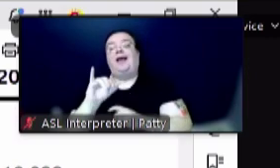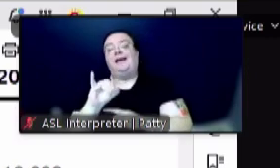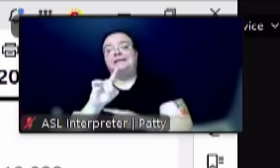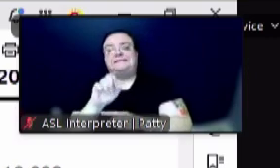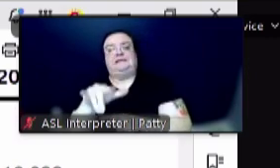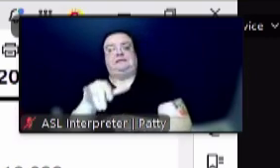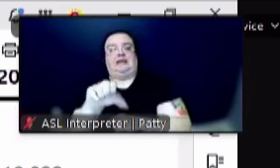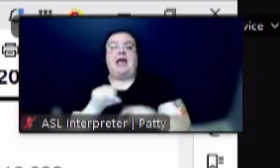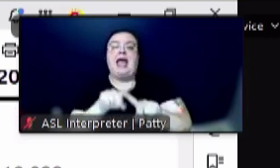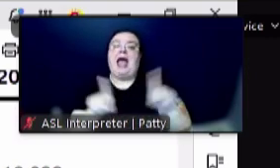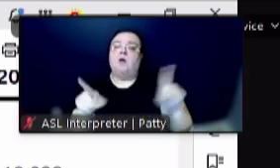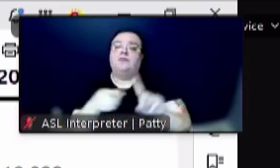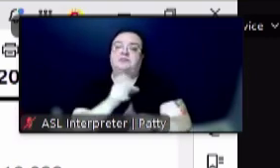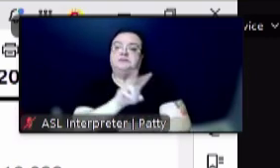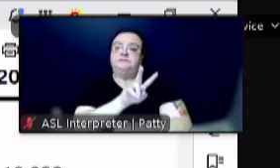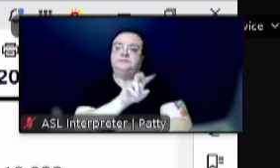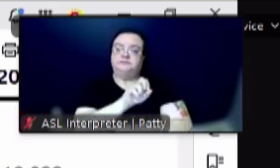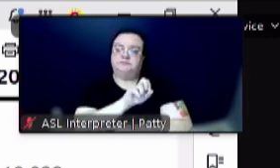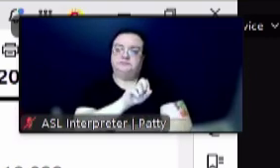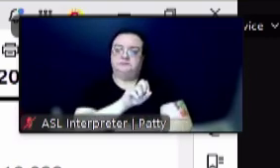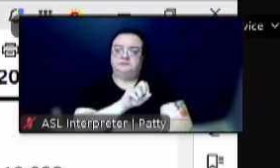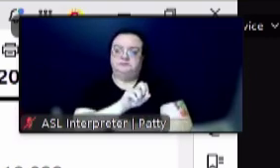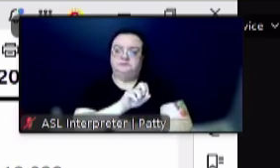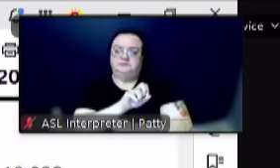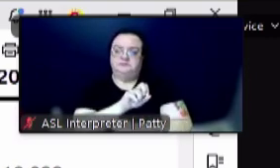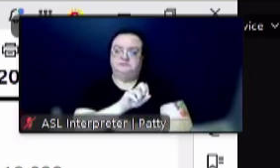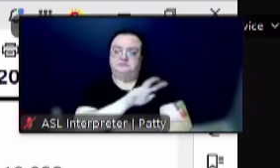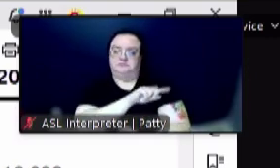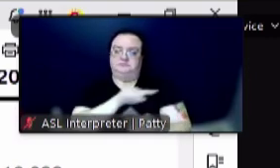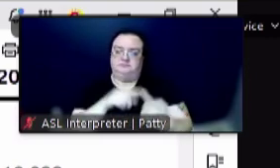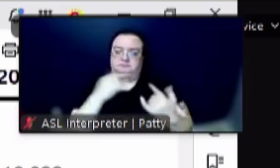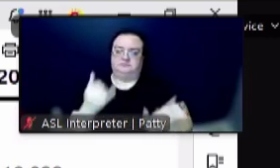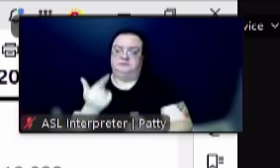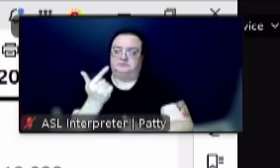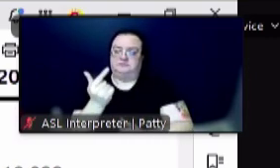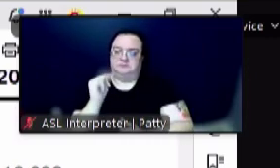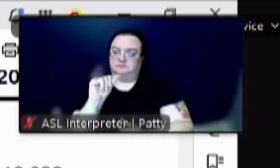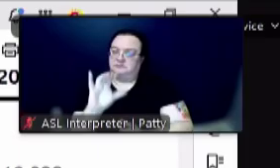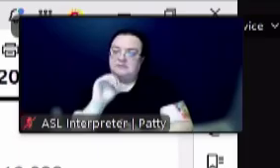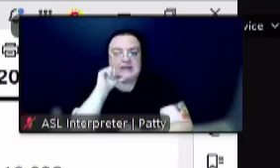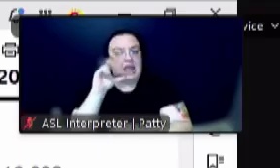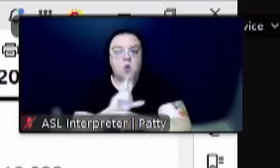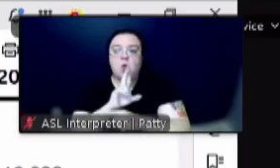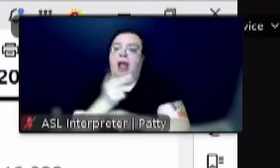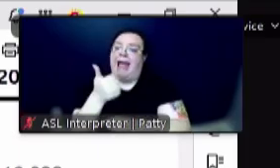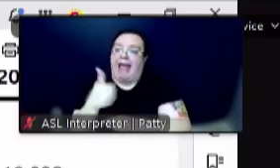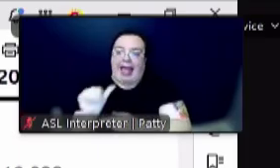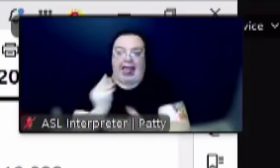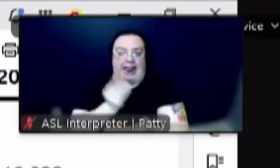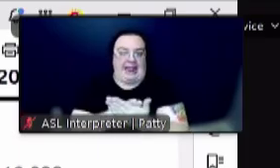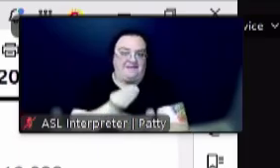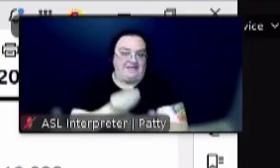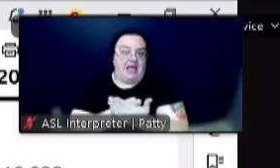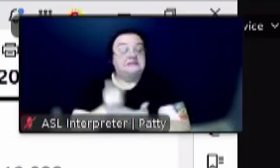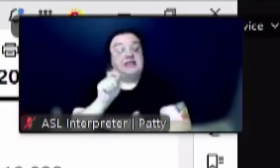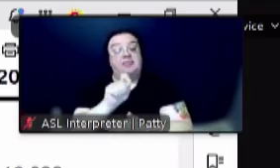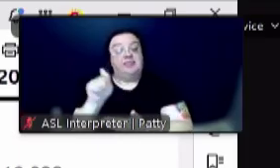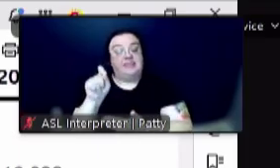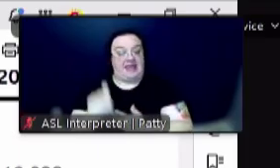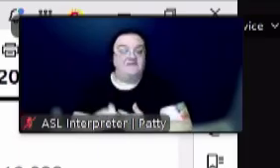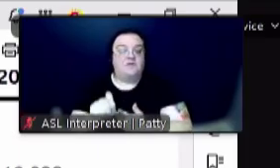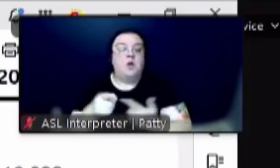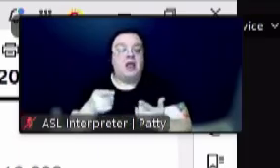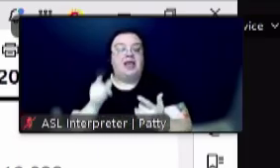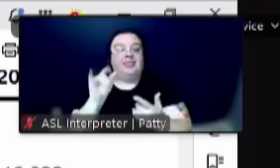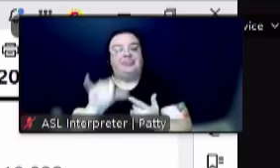from 2002 until now, the GIC have not utilized any funds, so therefore we can eliminate